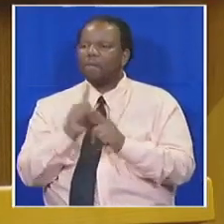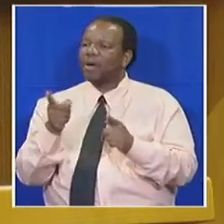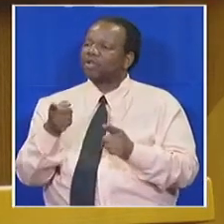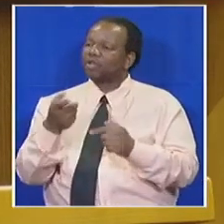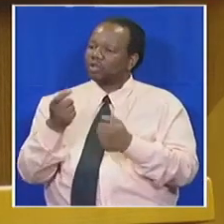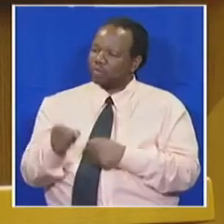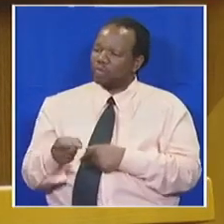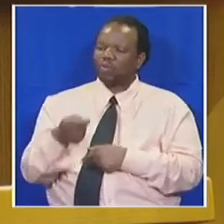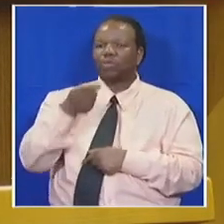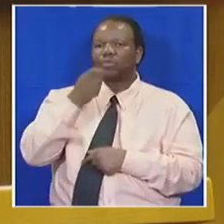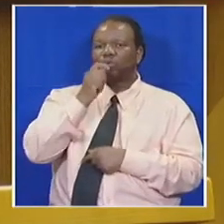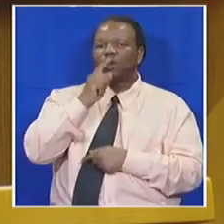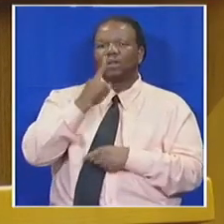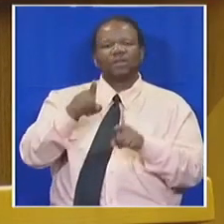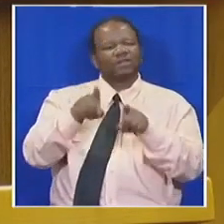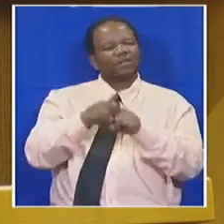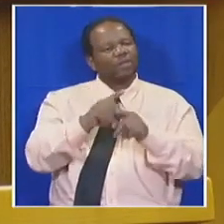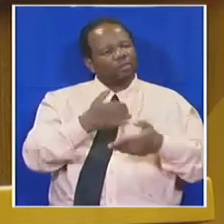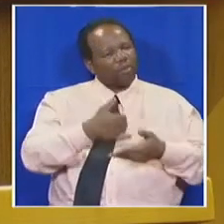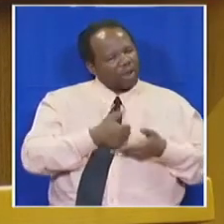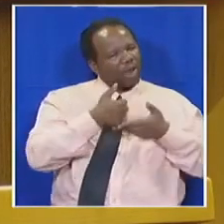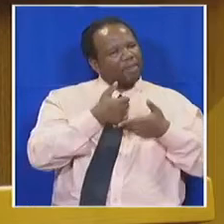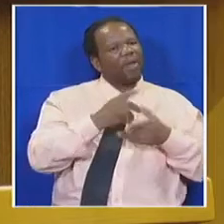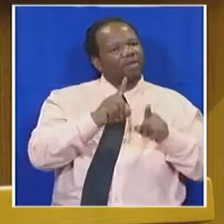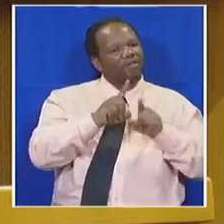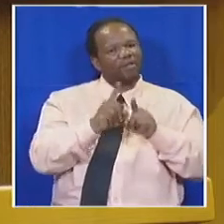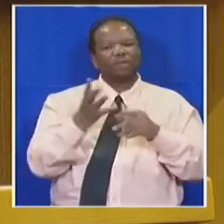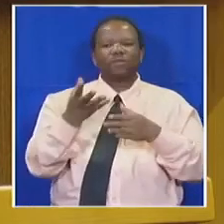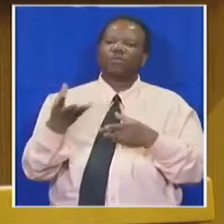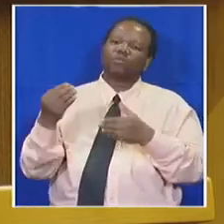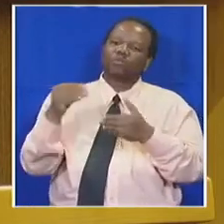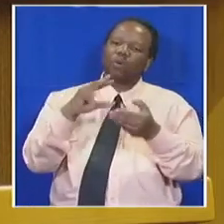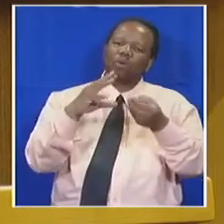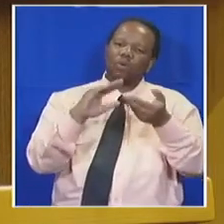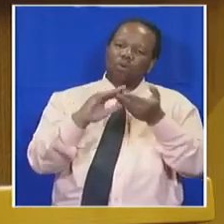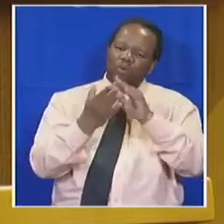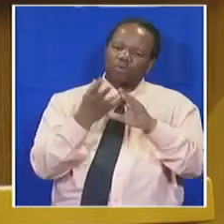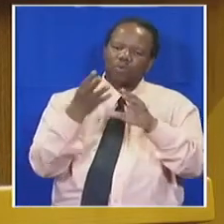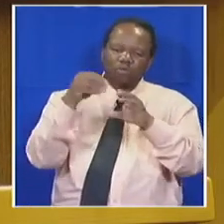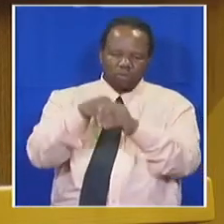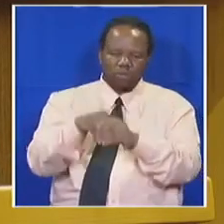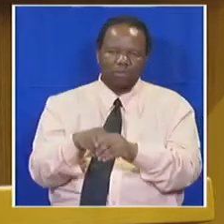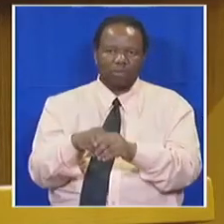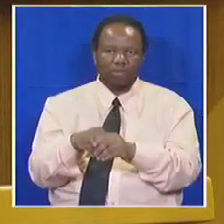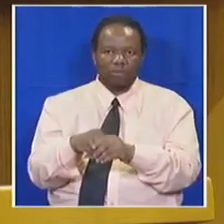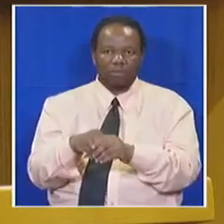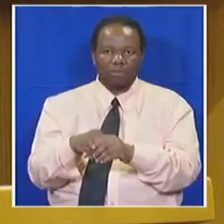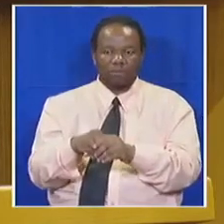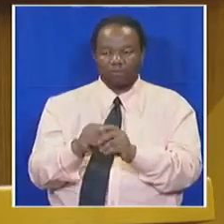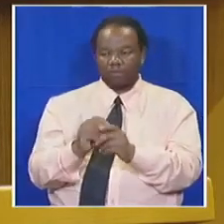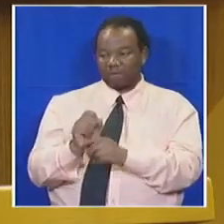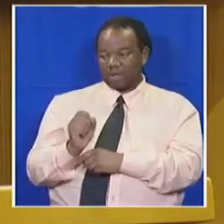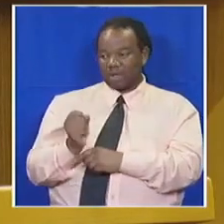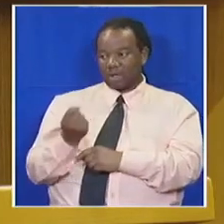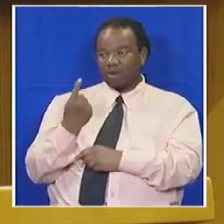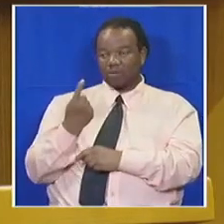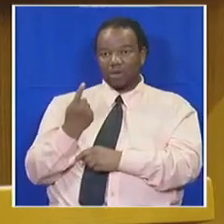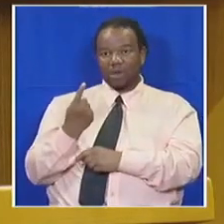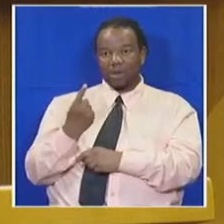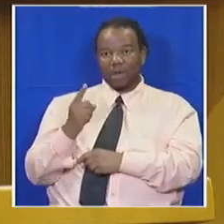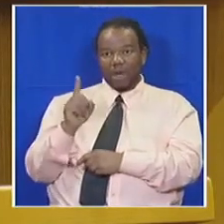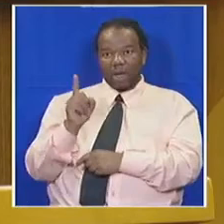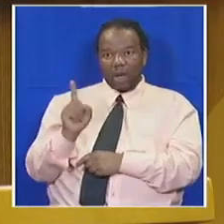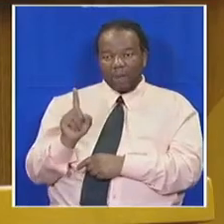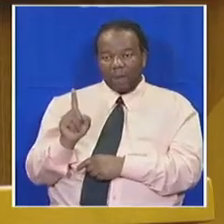also rehabilitation and reintegration. So what we found in Gauteng is not just complete disregard